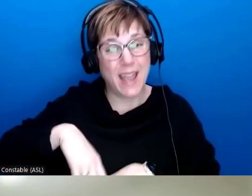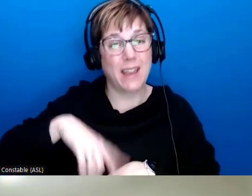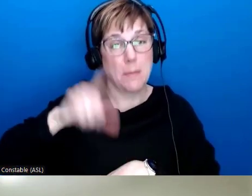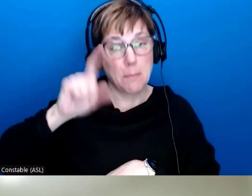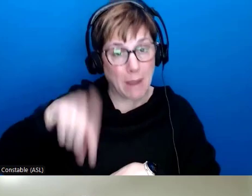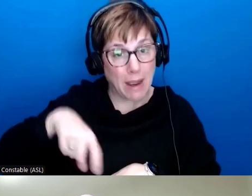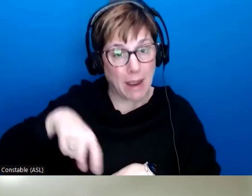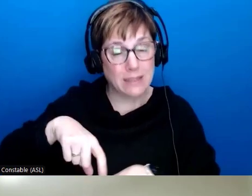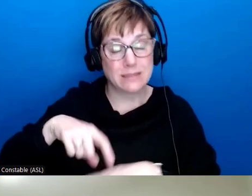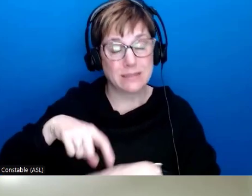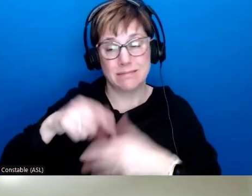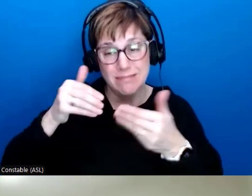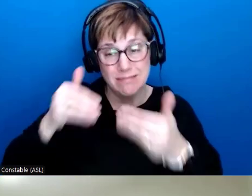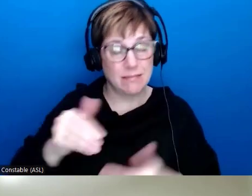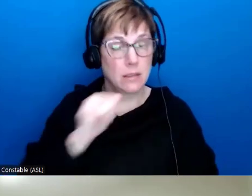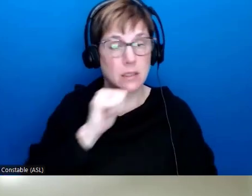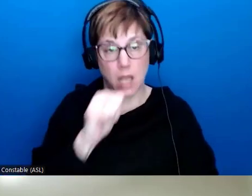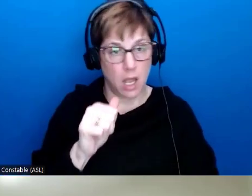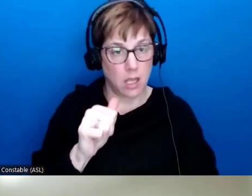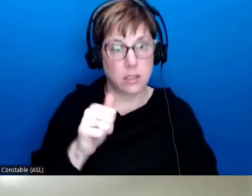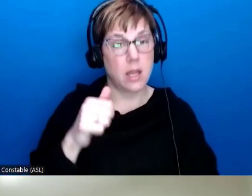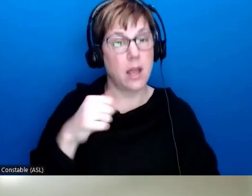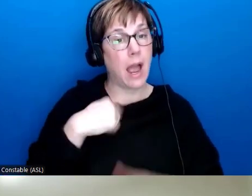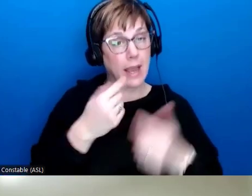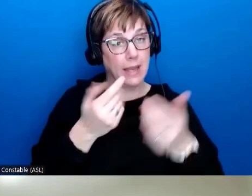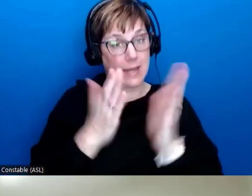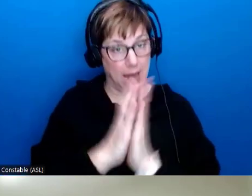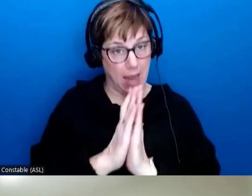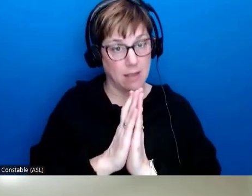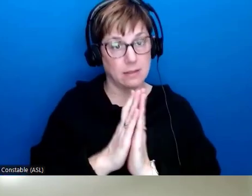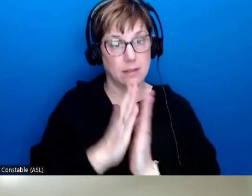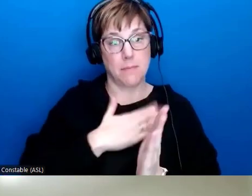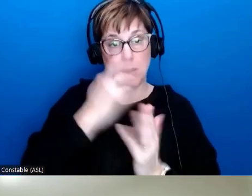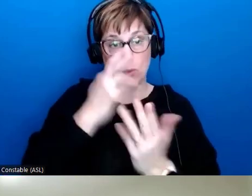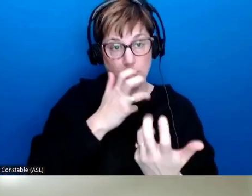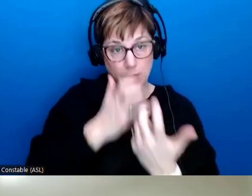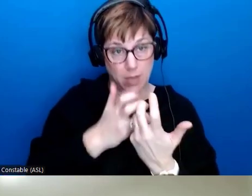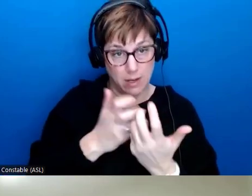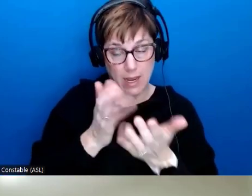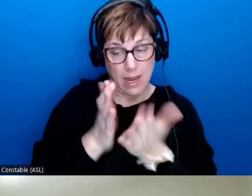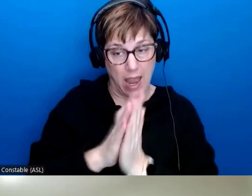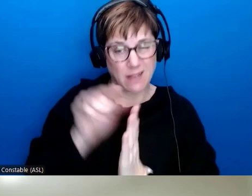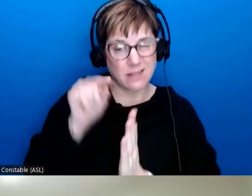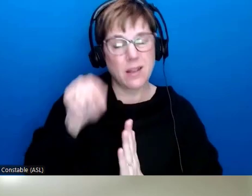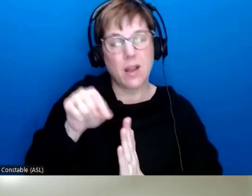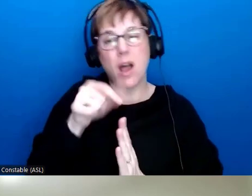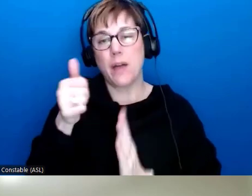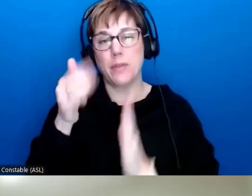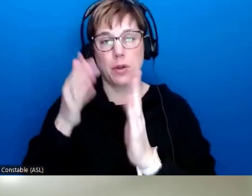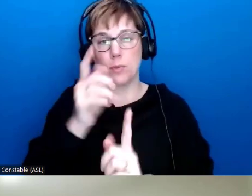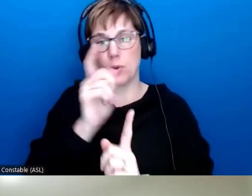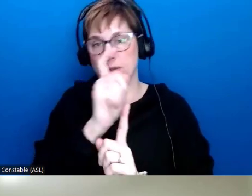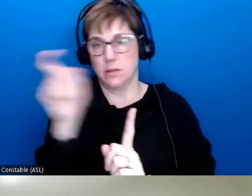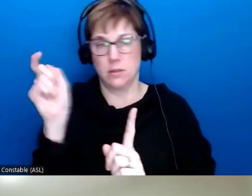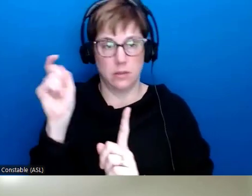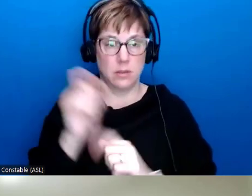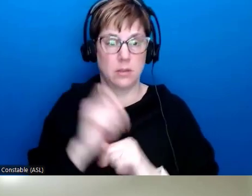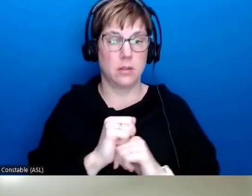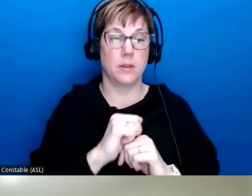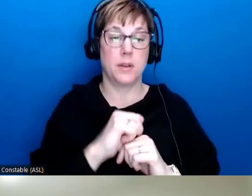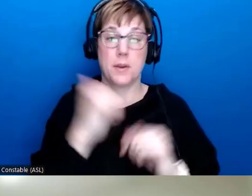task. You can ask as a reasonable accommodation to reassign those. An employee can also ask for a leave of absence.